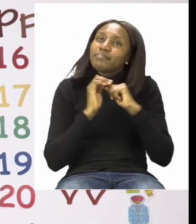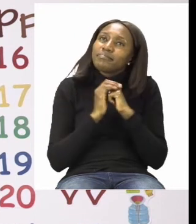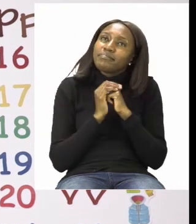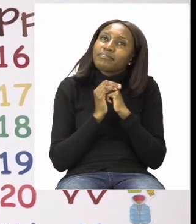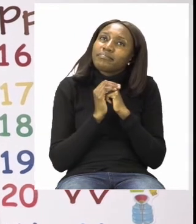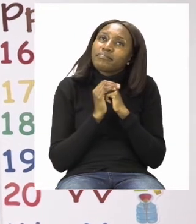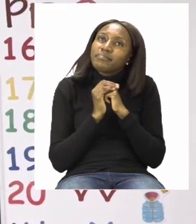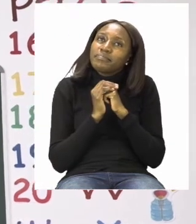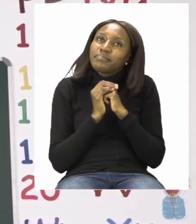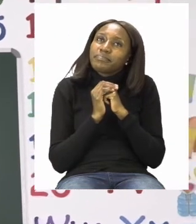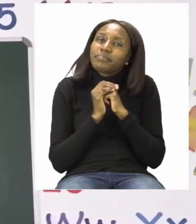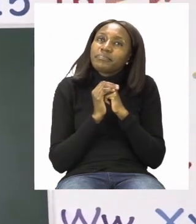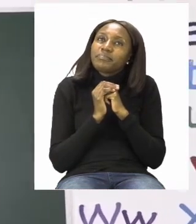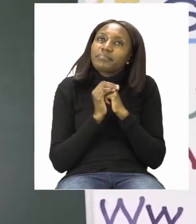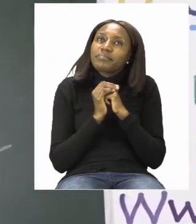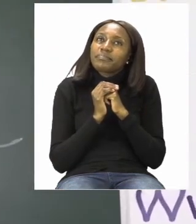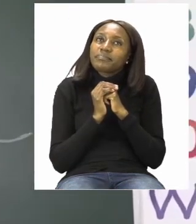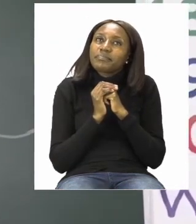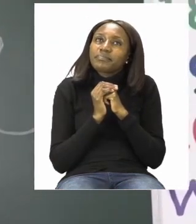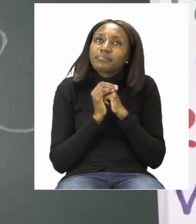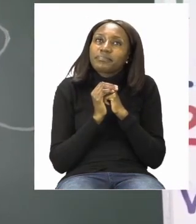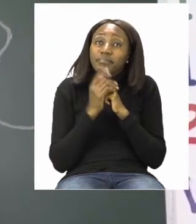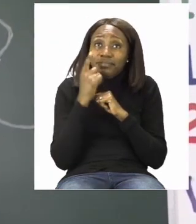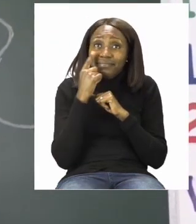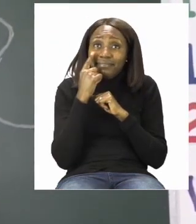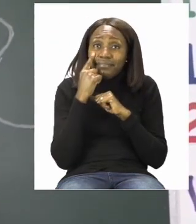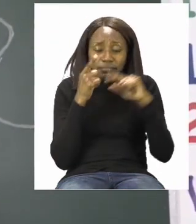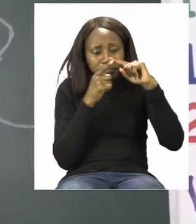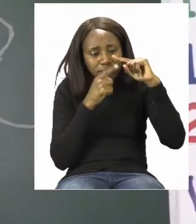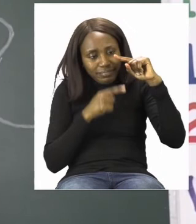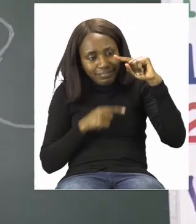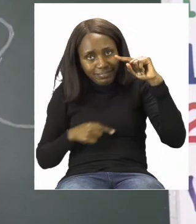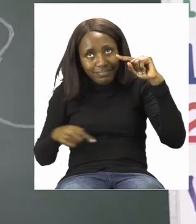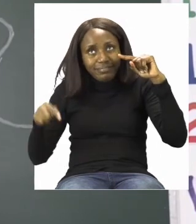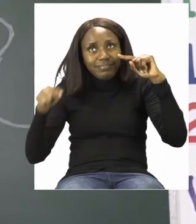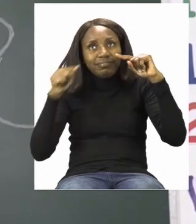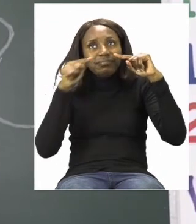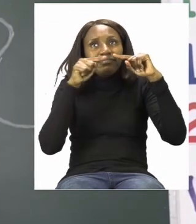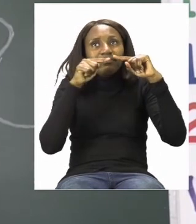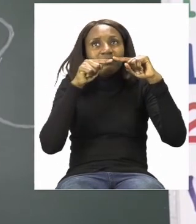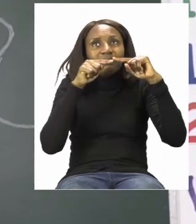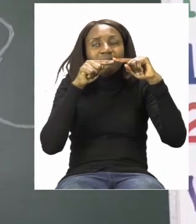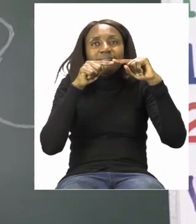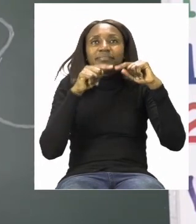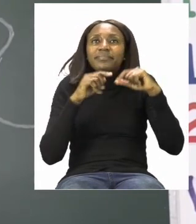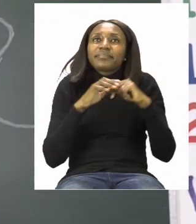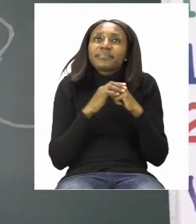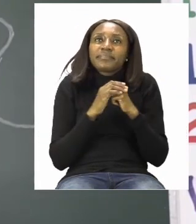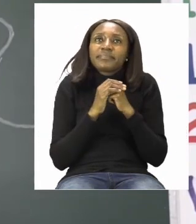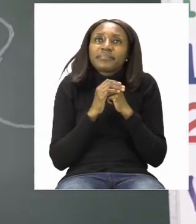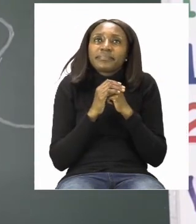circle, it has no edges, just one round edge.